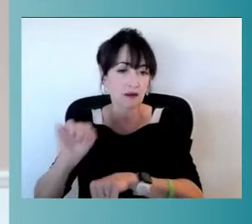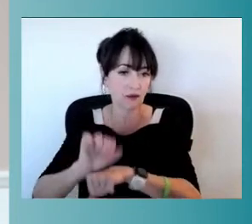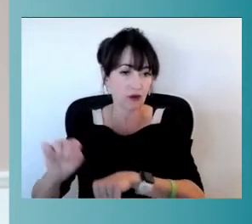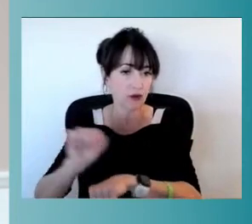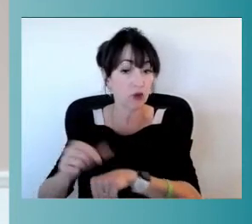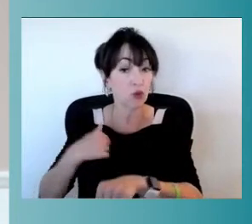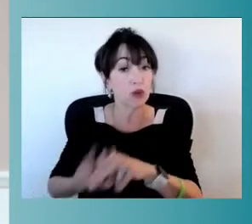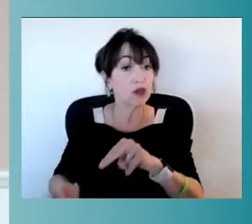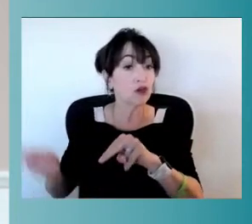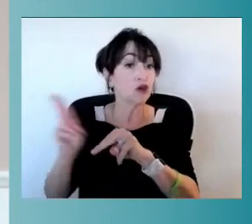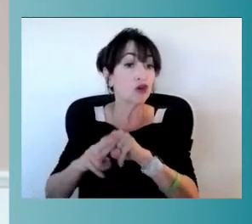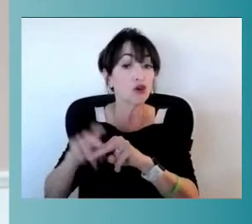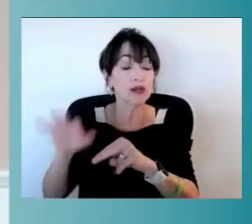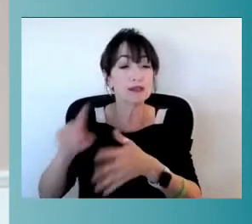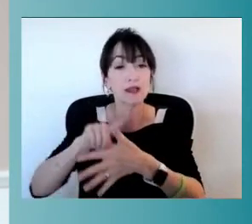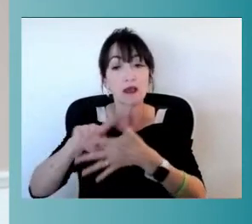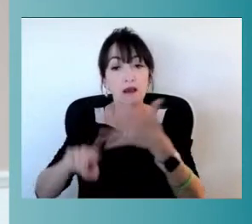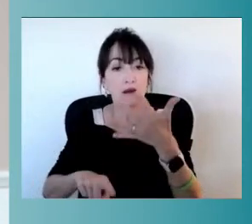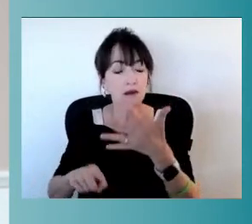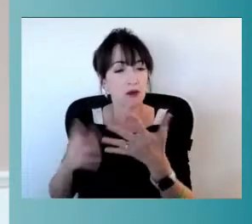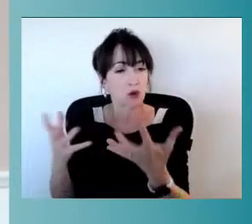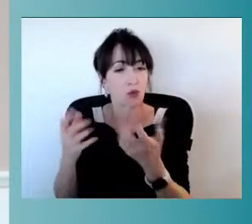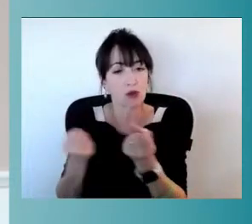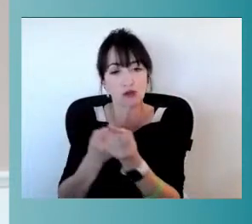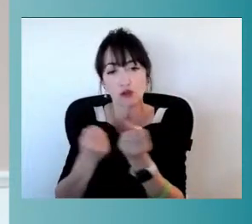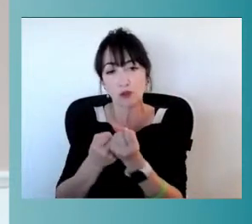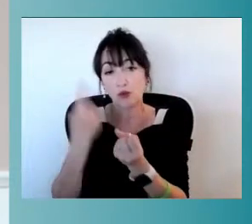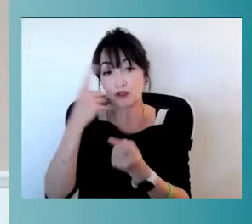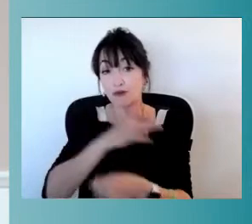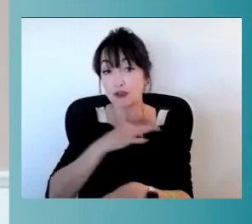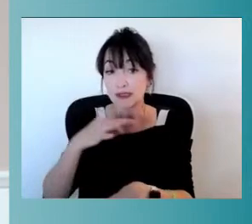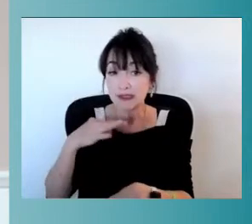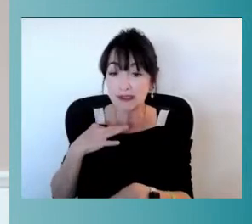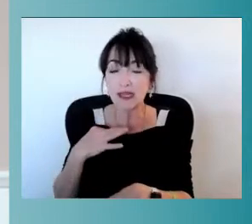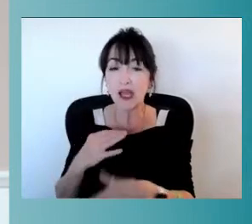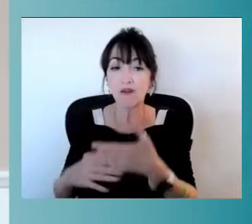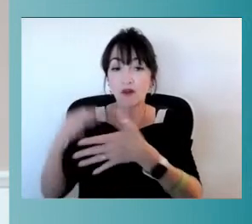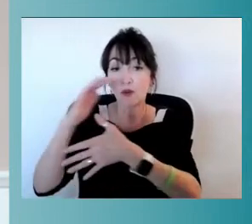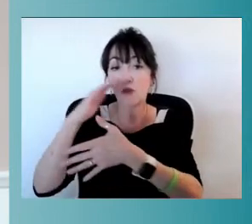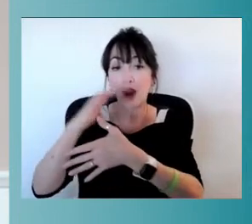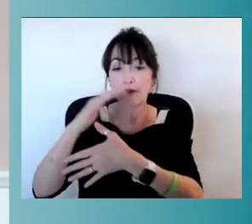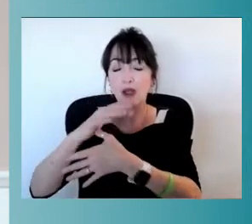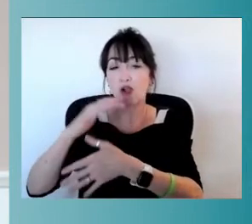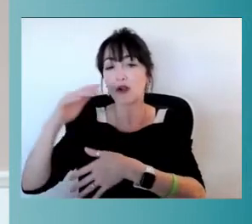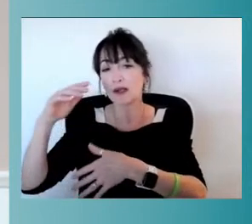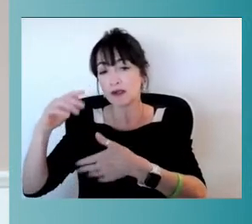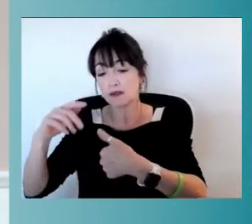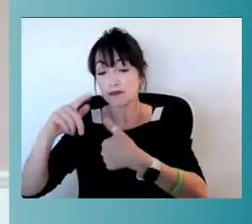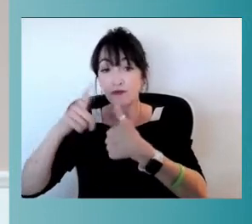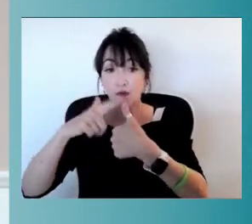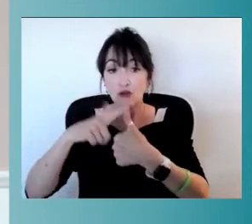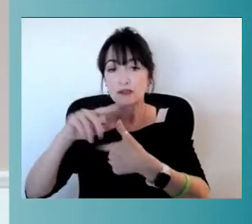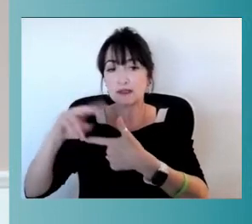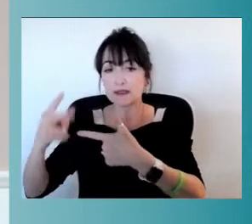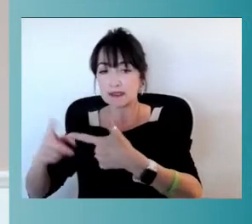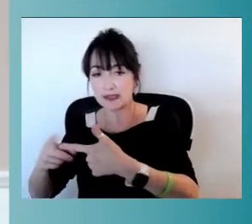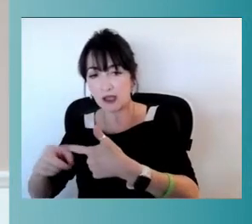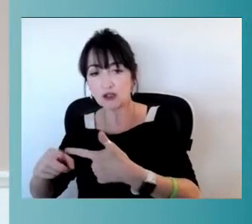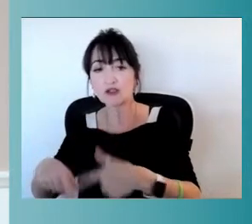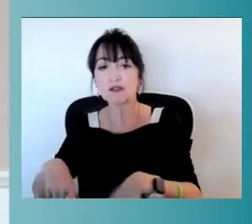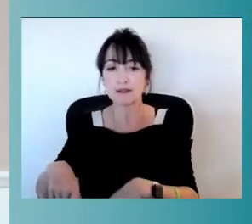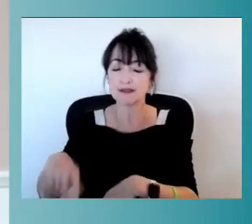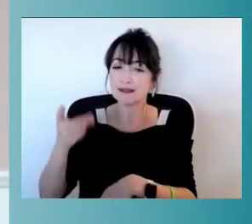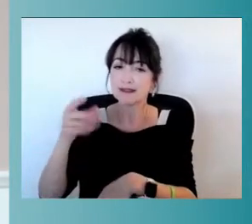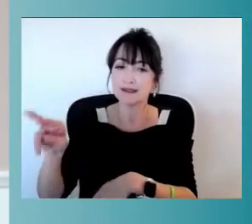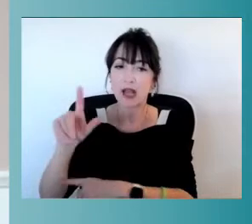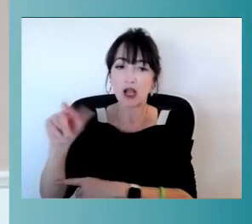and supports for staff exposed to primary, secondary, and vicarious trauma. Dr. Langford leads that group